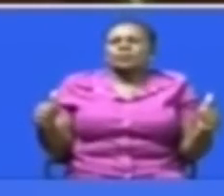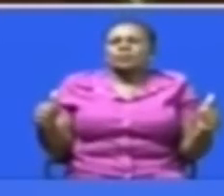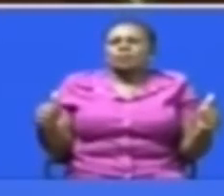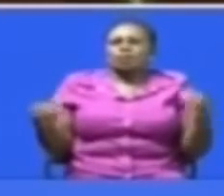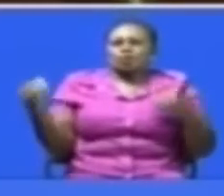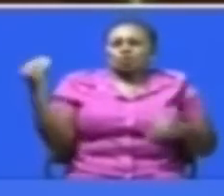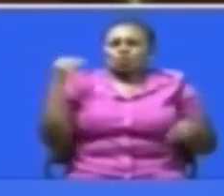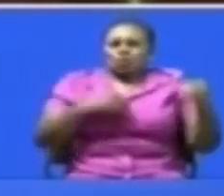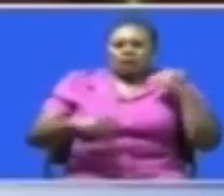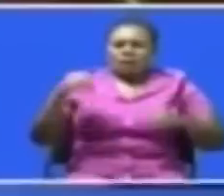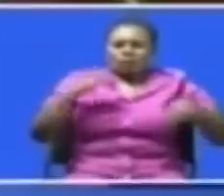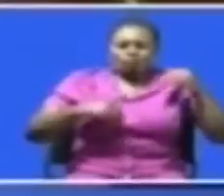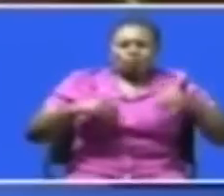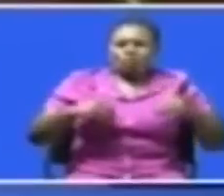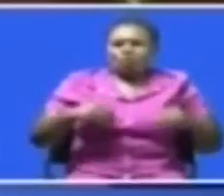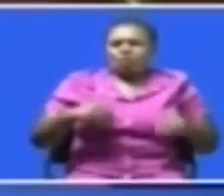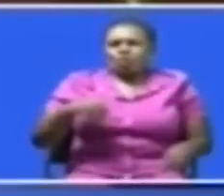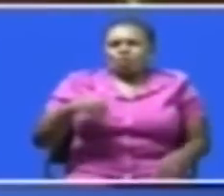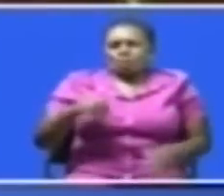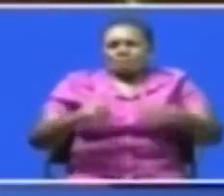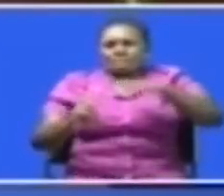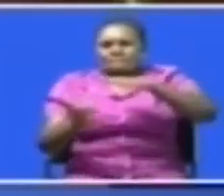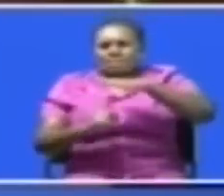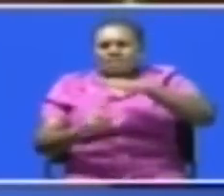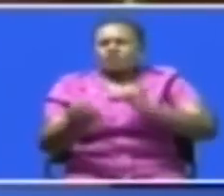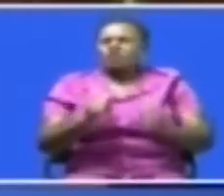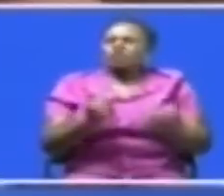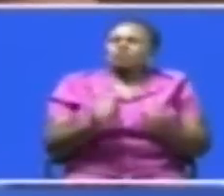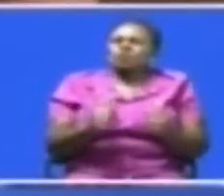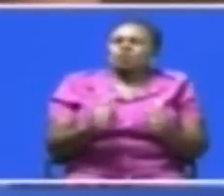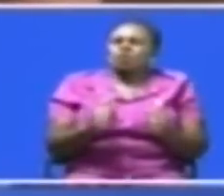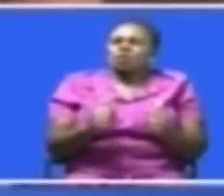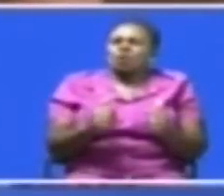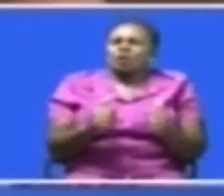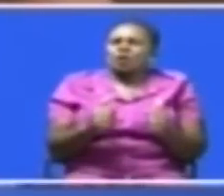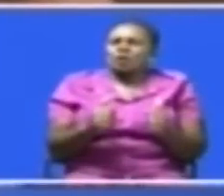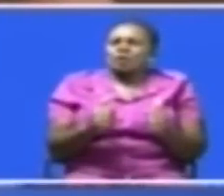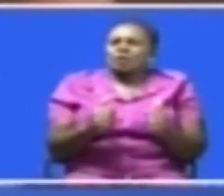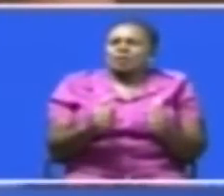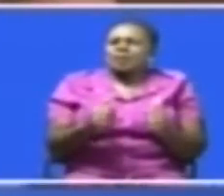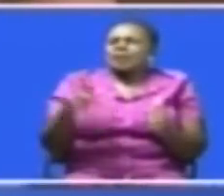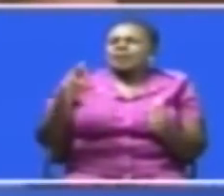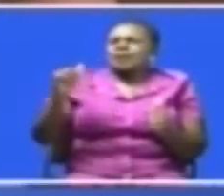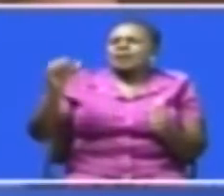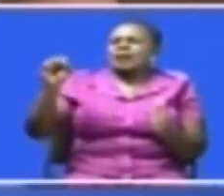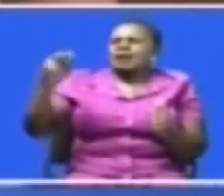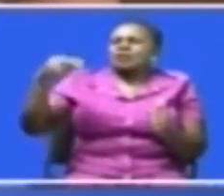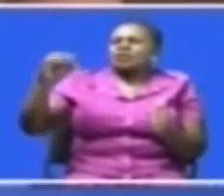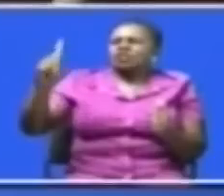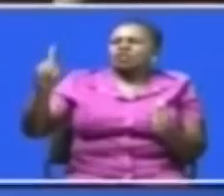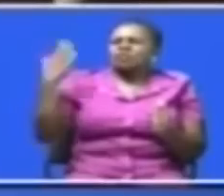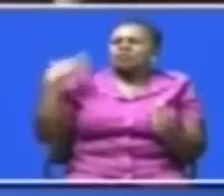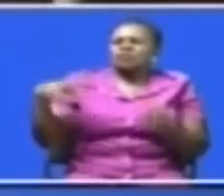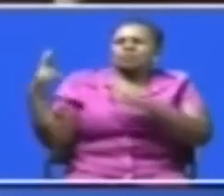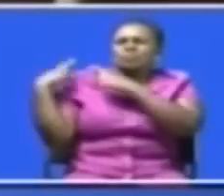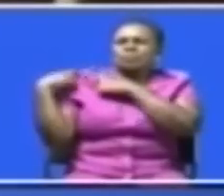scandal ata moja kwa Ministry of Sports yenye Mheshimiwa Rashid alikuwa anasimamia.